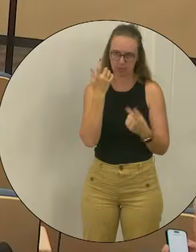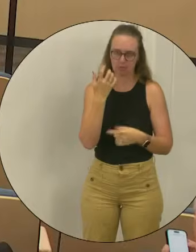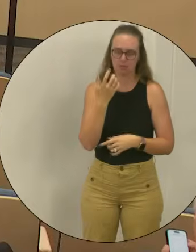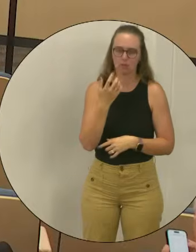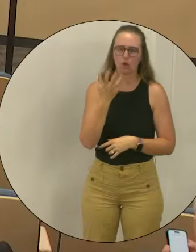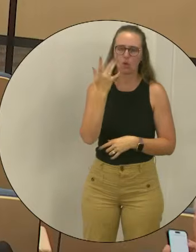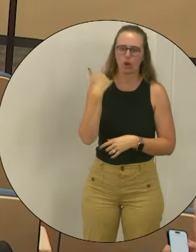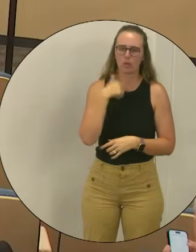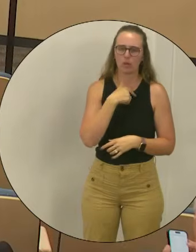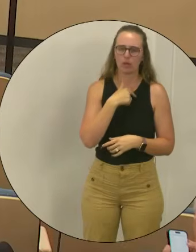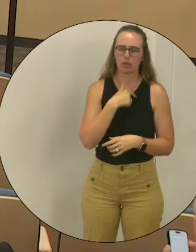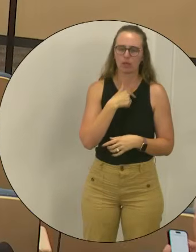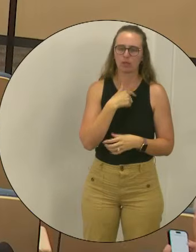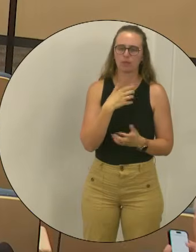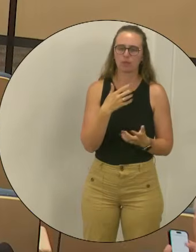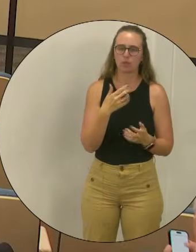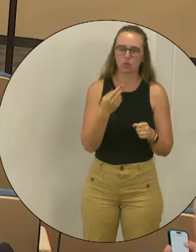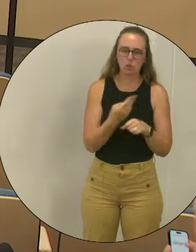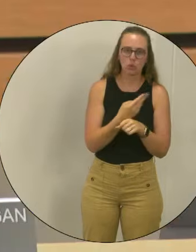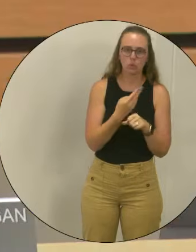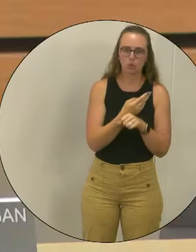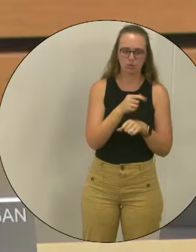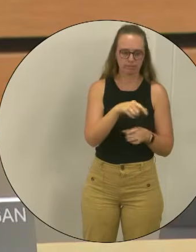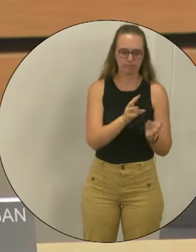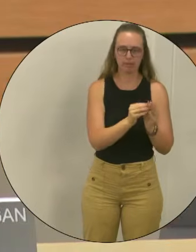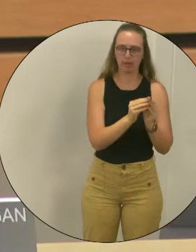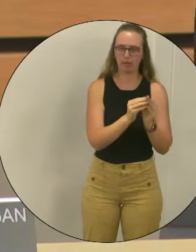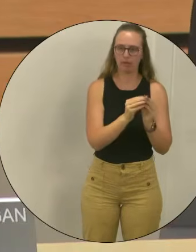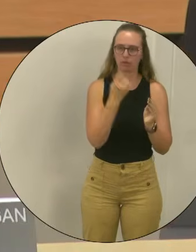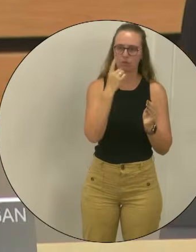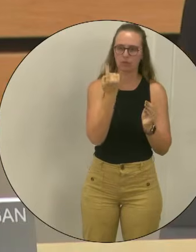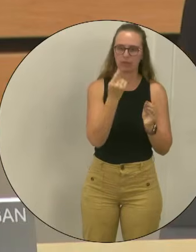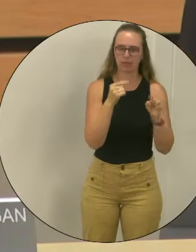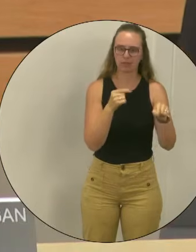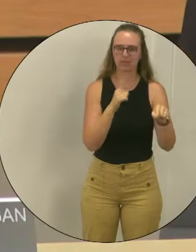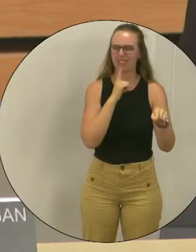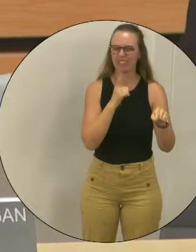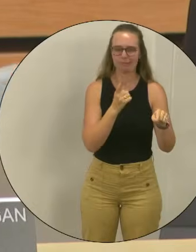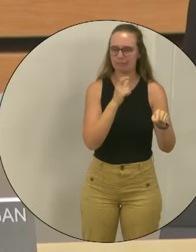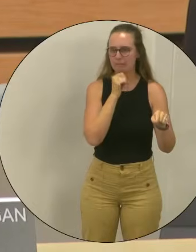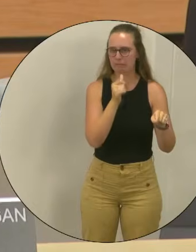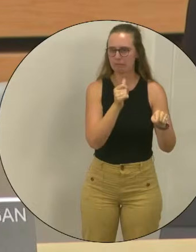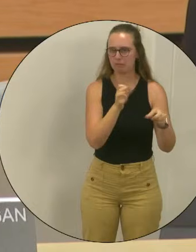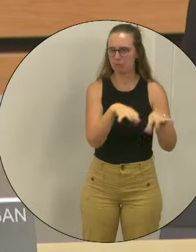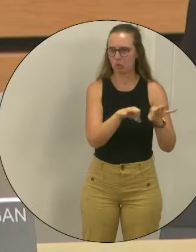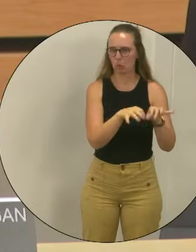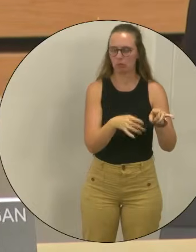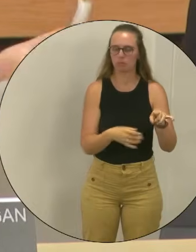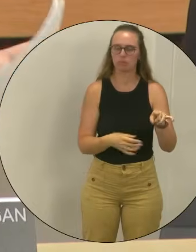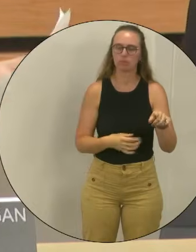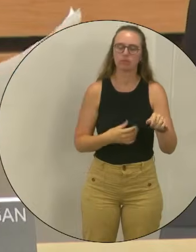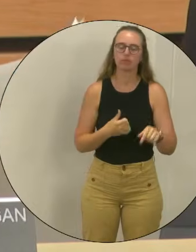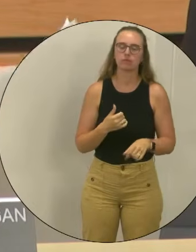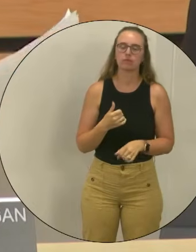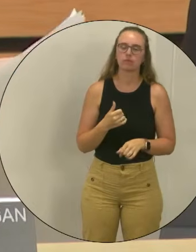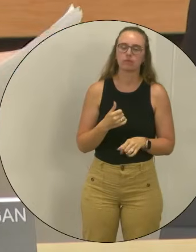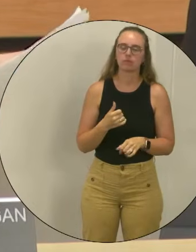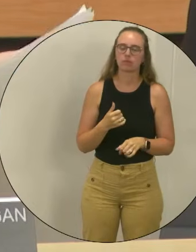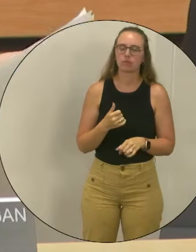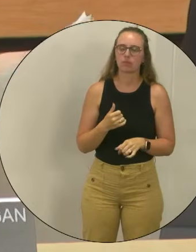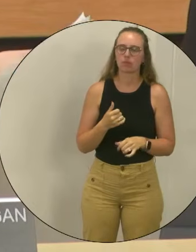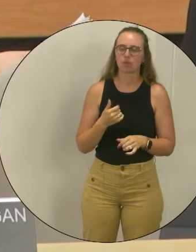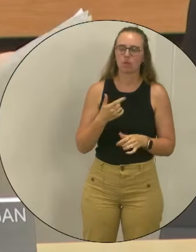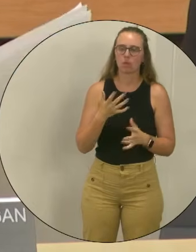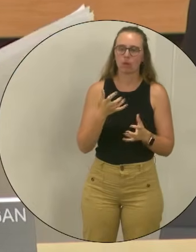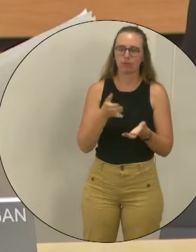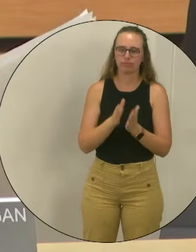because why are we going to use a BDR for something that we really shouldn't spend our time with? So I want to